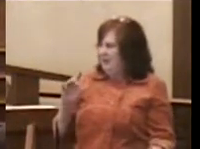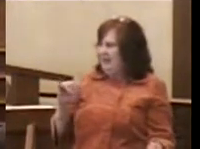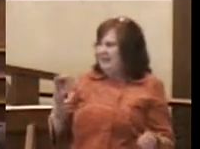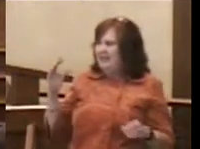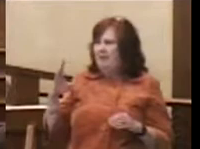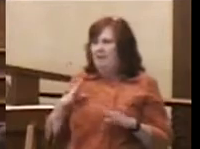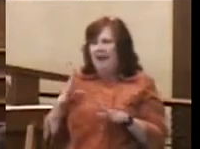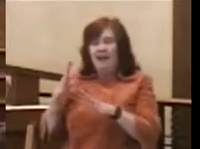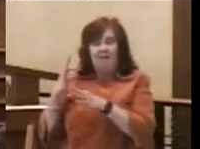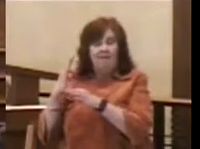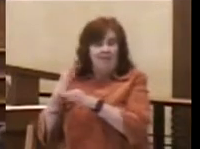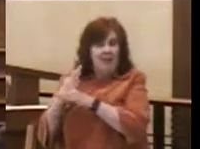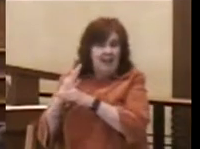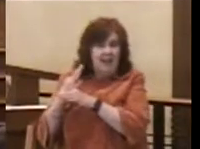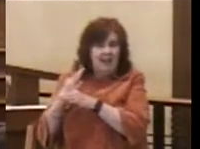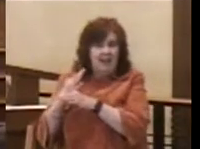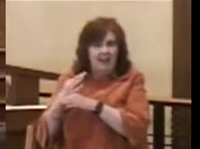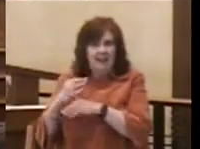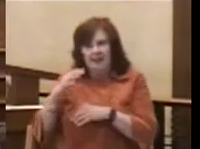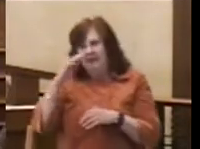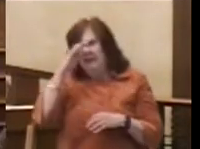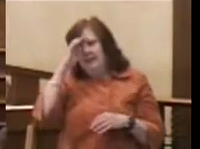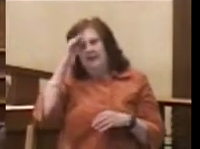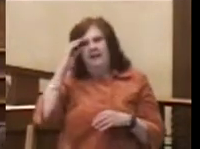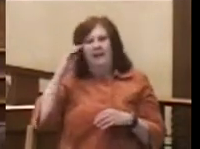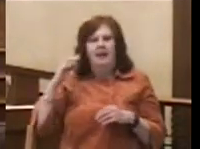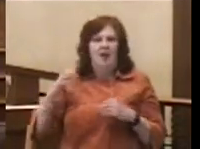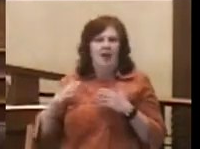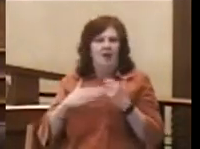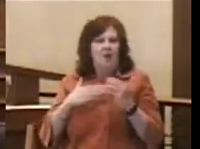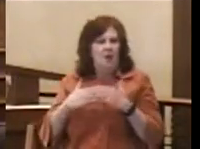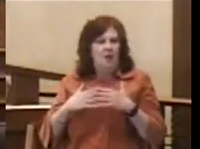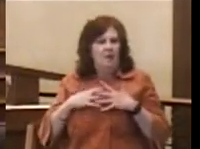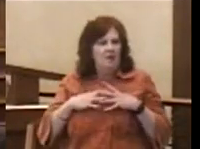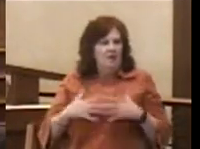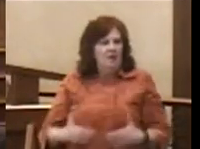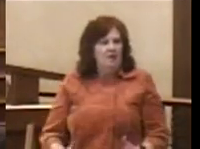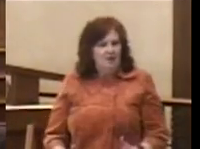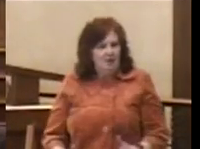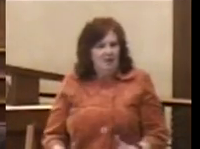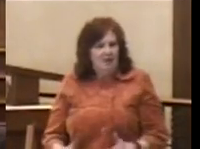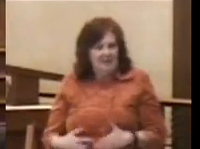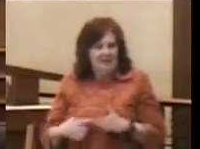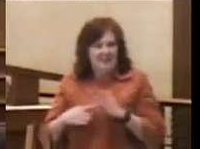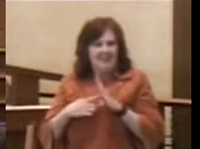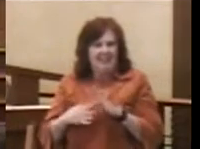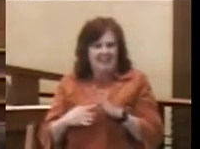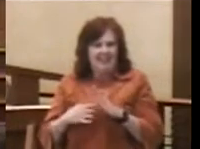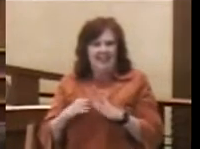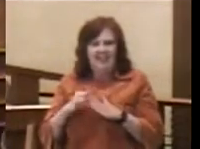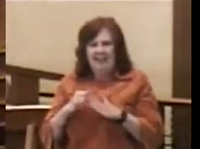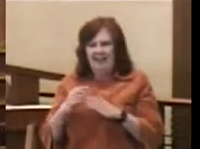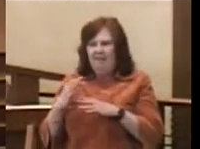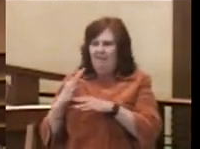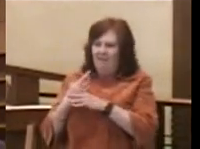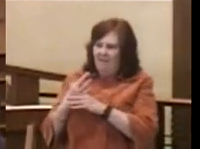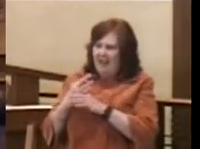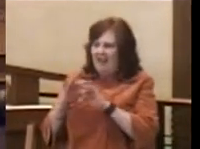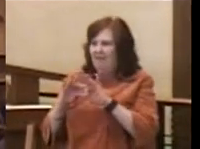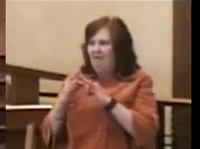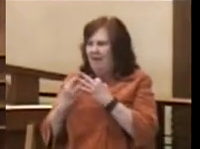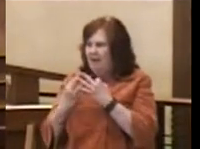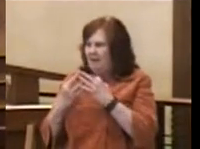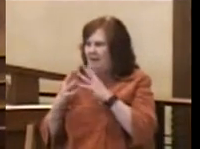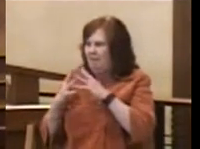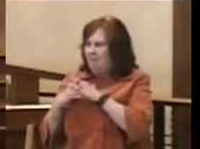of faith, although the shirts worn by the team would certainly indicate that, Faith, Family,